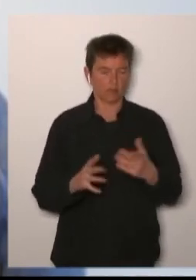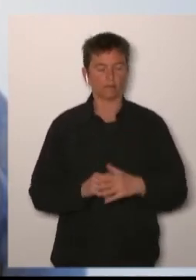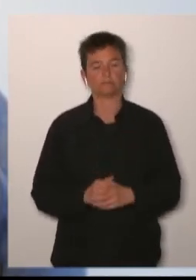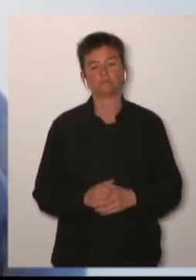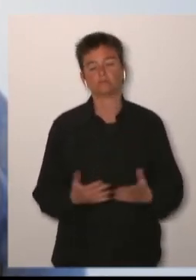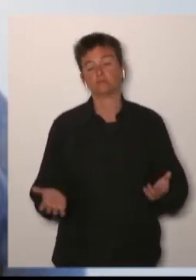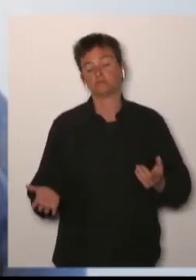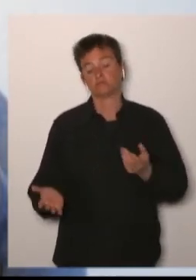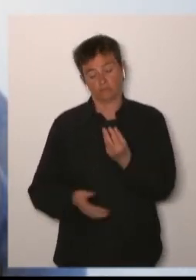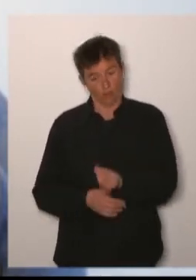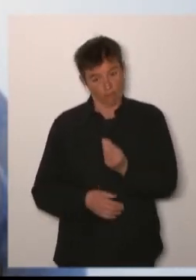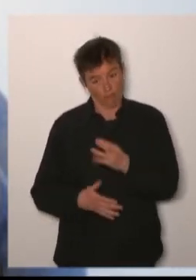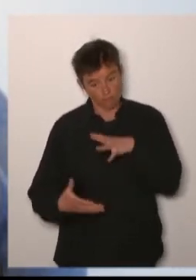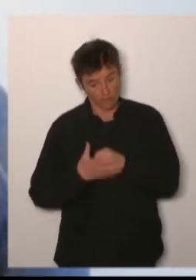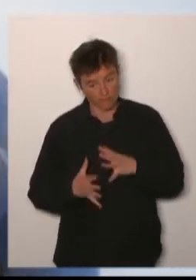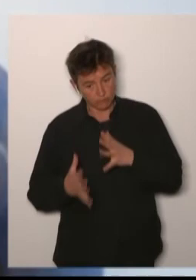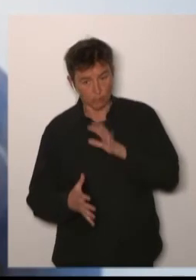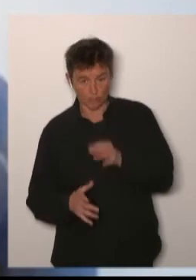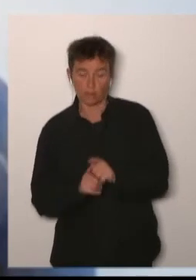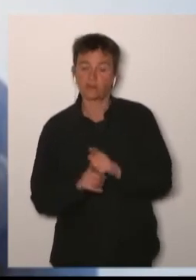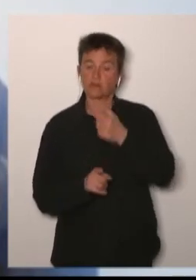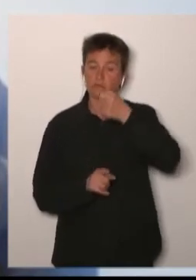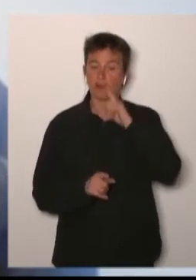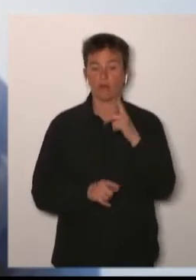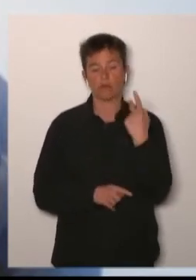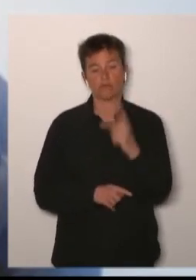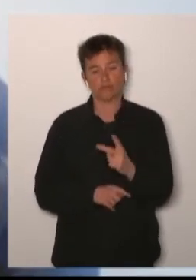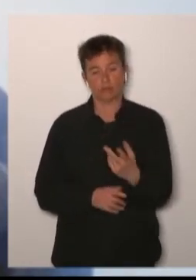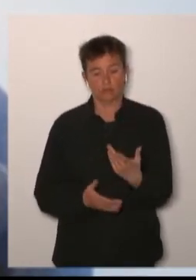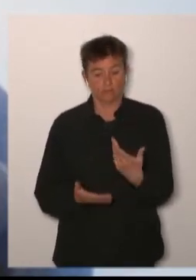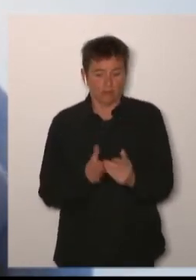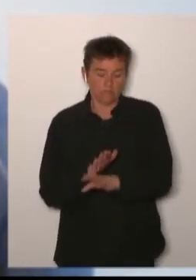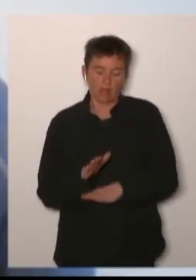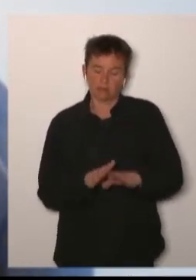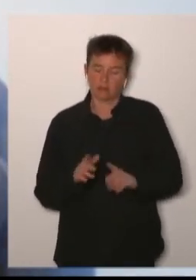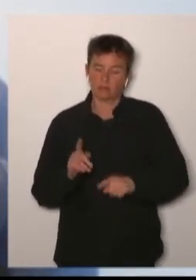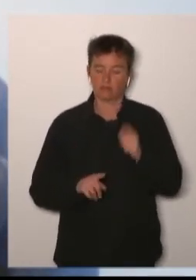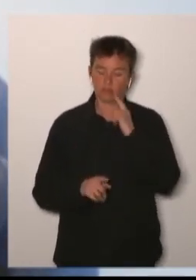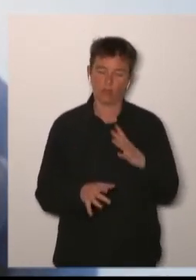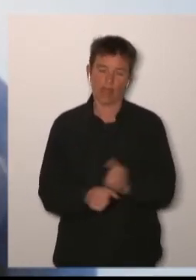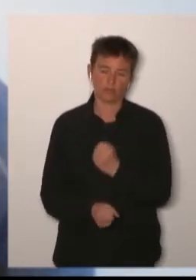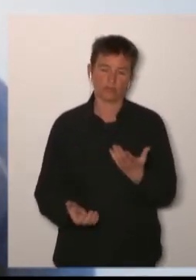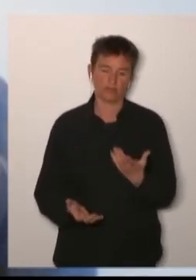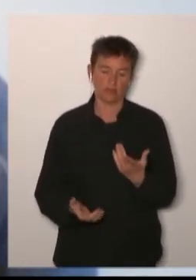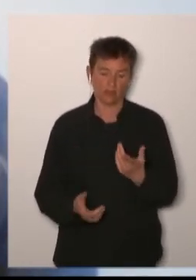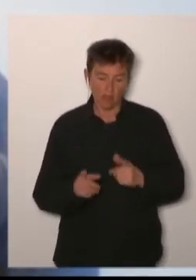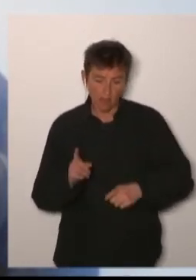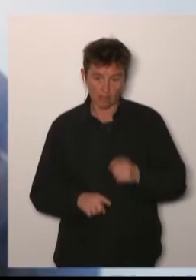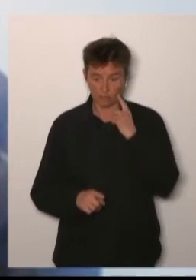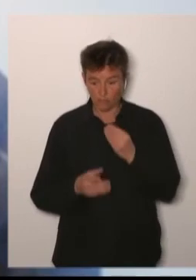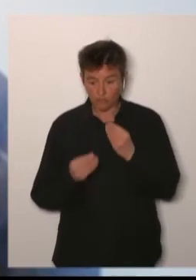key to what we do, to level set us on a regular basis, to remind us all about our common